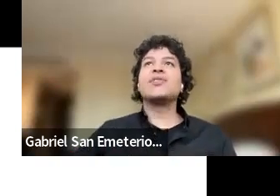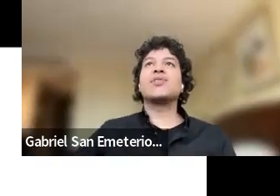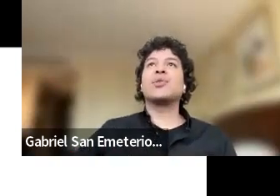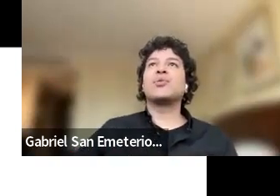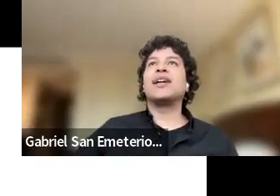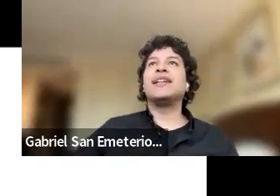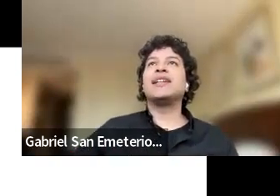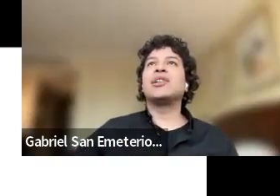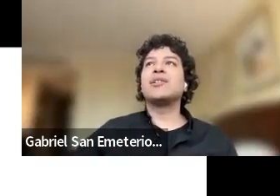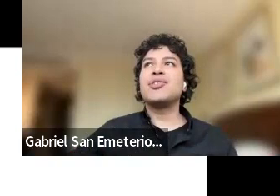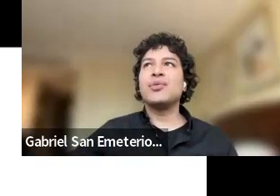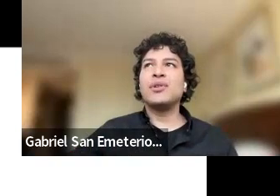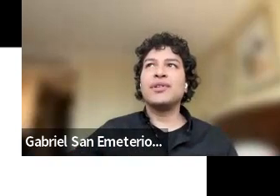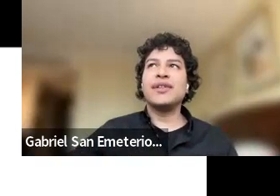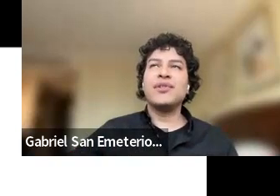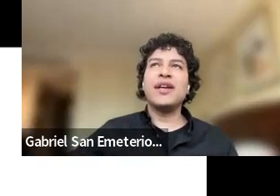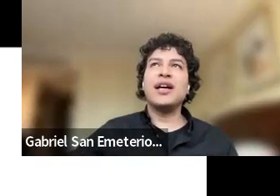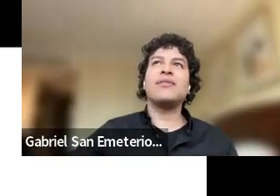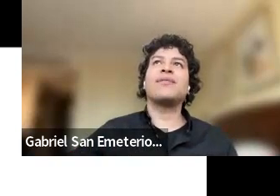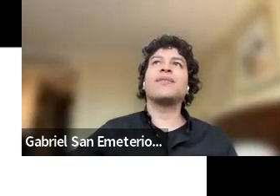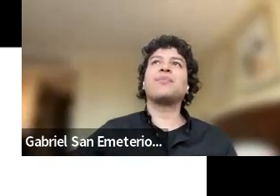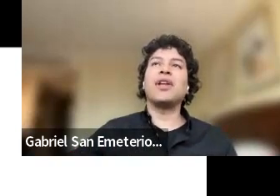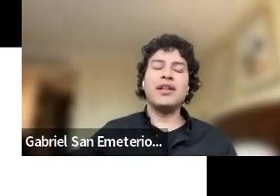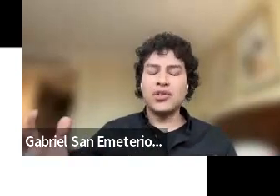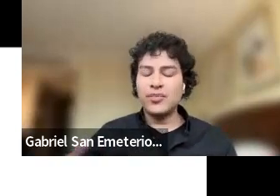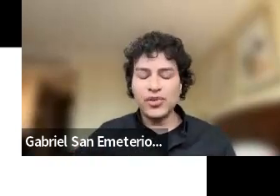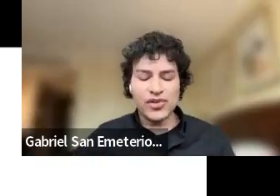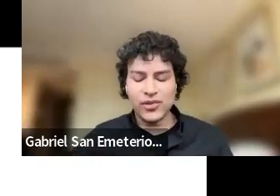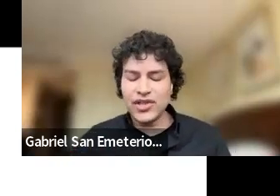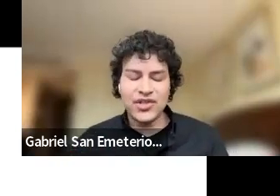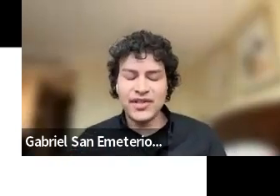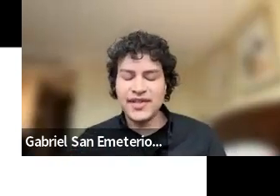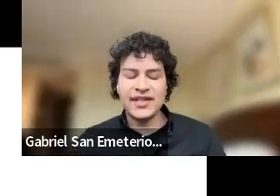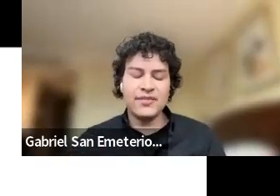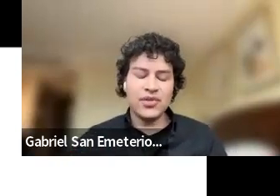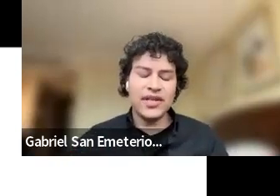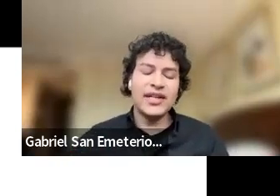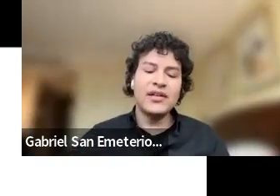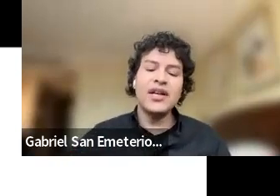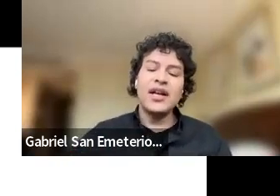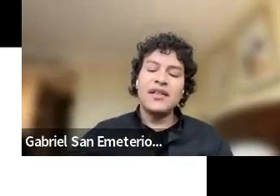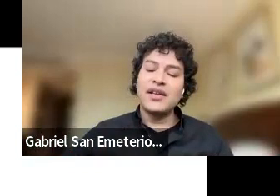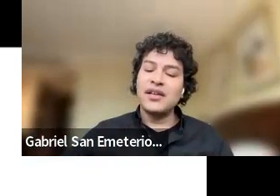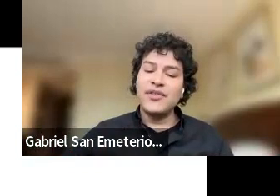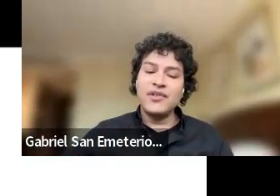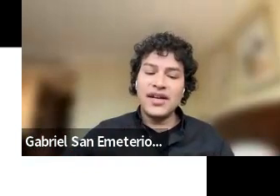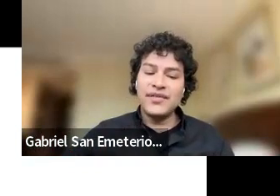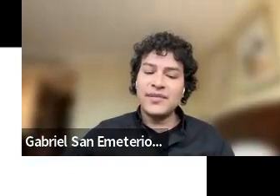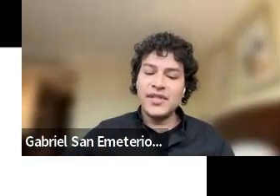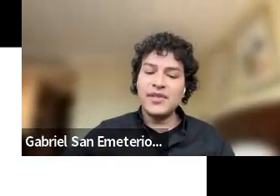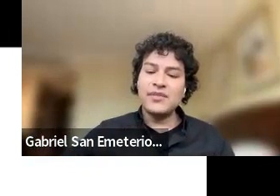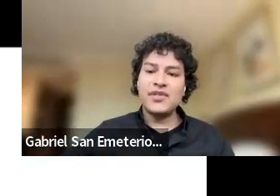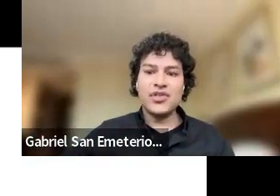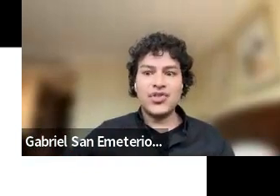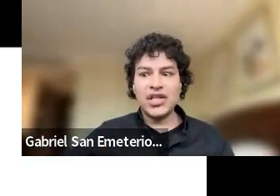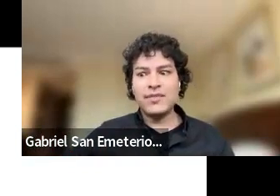pre-diabetic. So I encourage you all, if you have, and Dr. Peluso will touch on these things, I'm sure later, that if you have